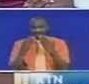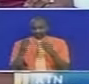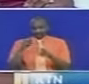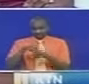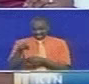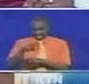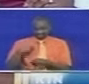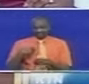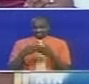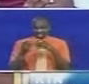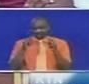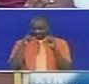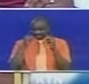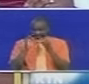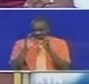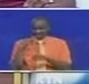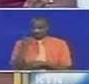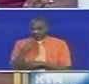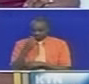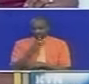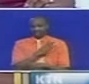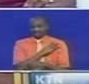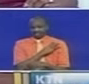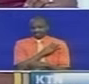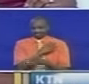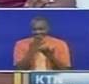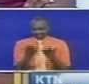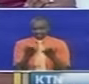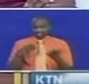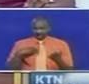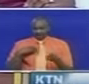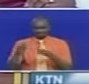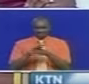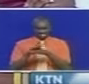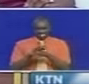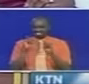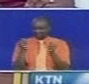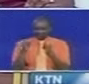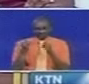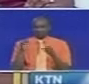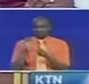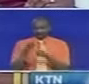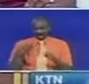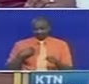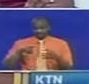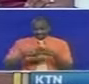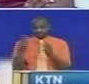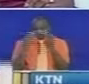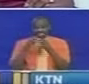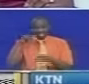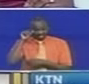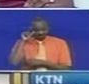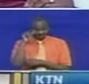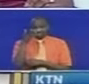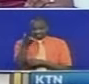Our sign language interpreter this evening is William Silla. It's been a busy news day, and we begin tonight in Mombasa, where the six